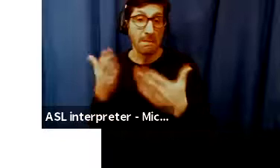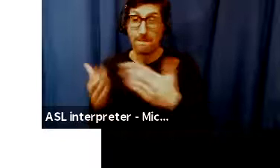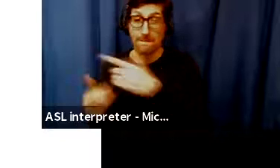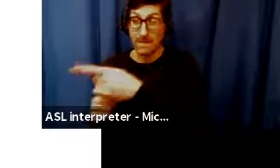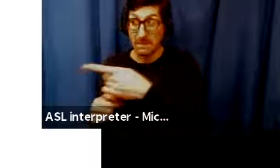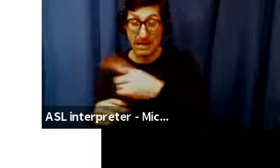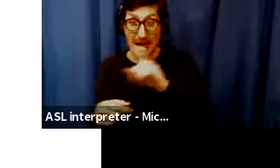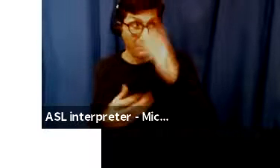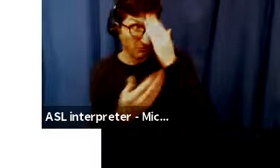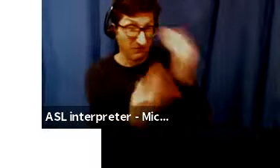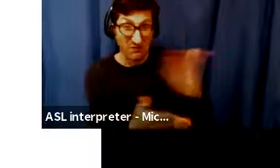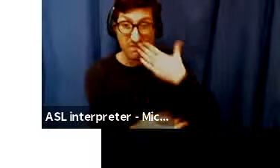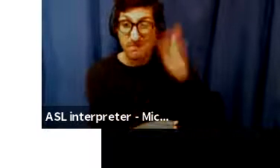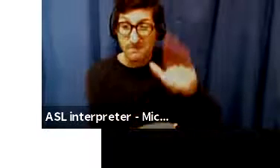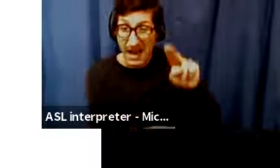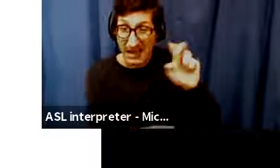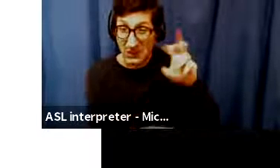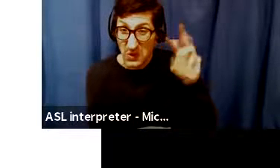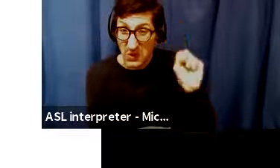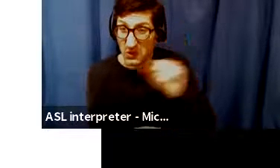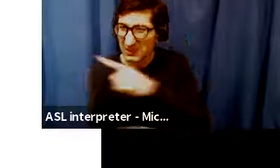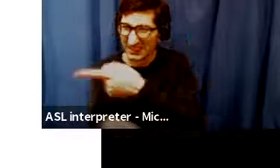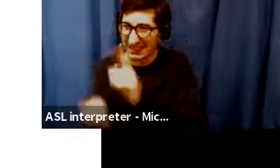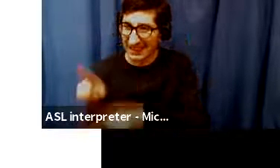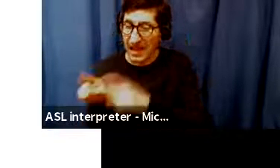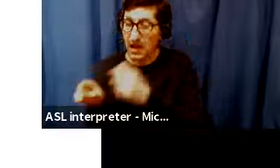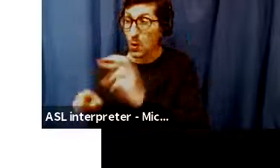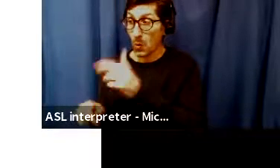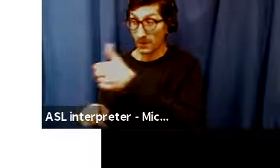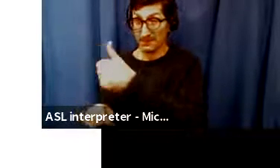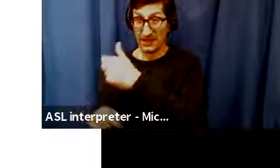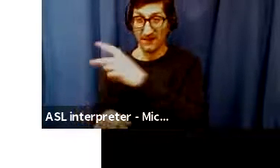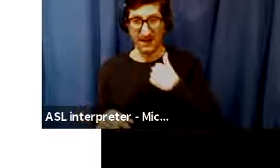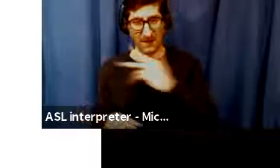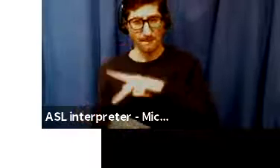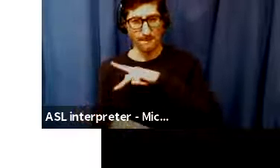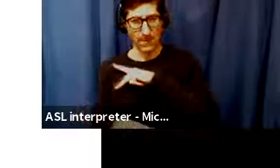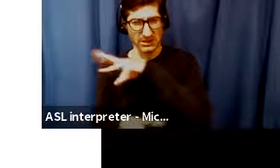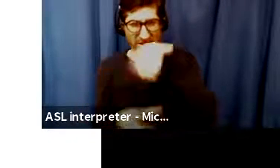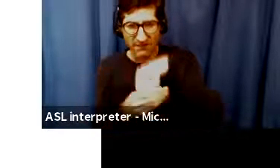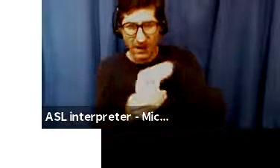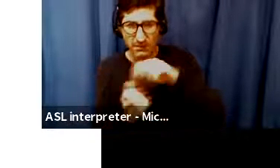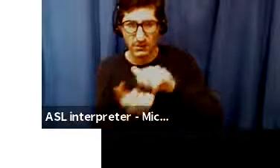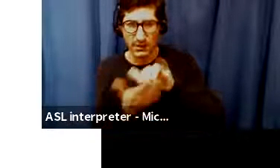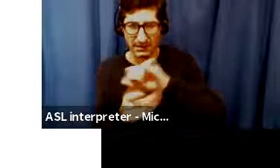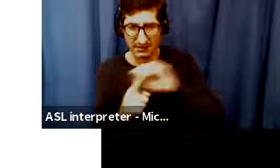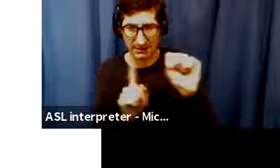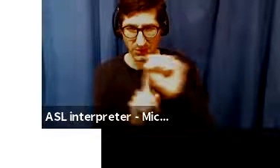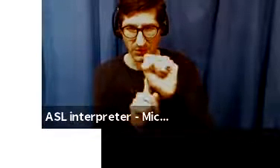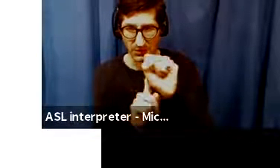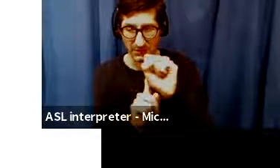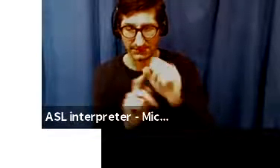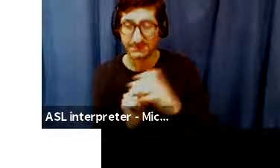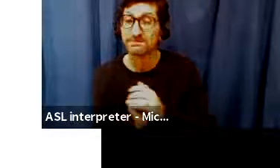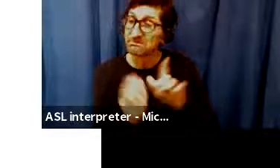news, or they may have a personal stake in the outcome. We have had hospitals